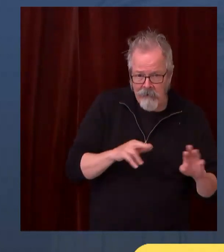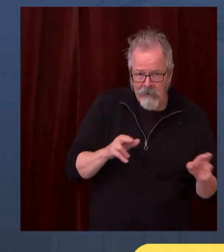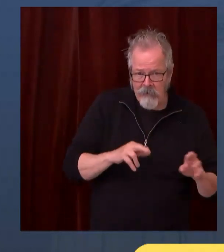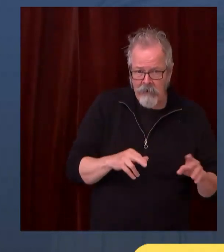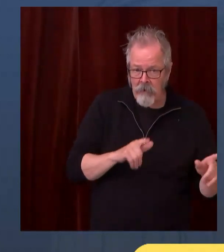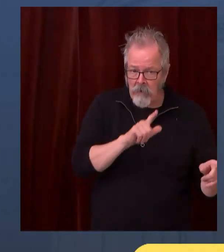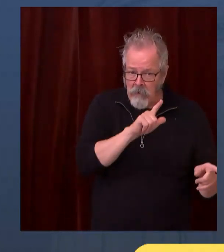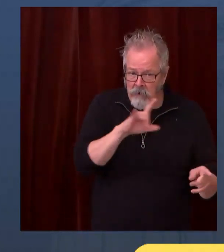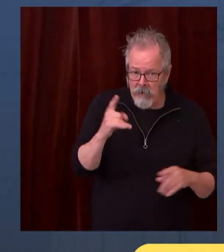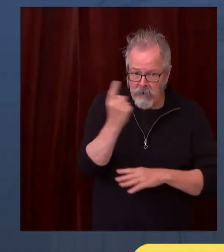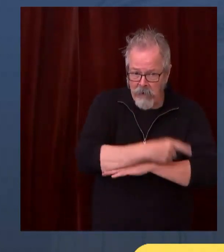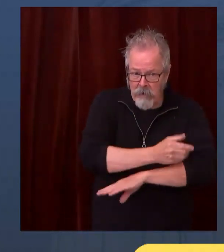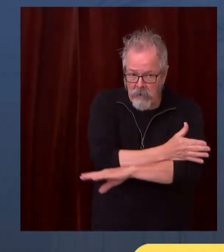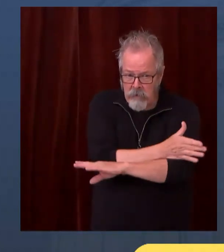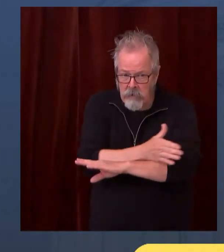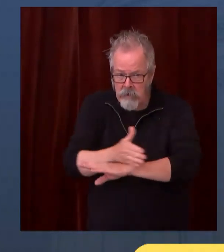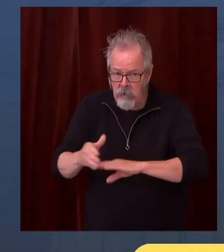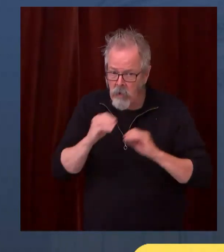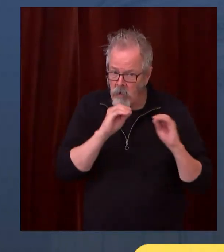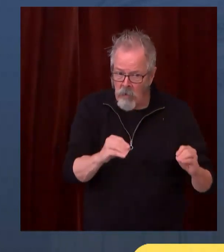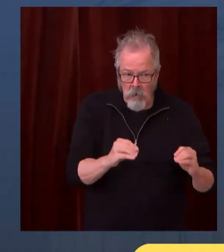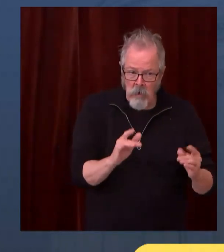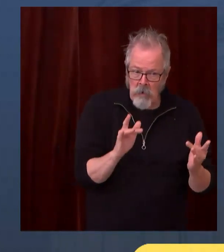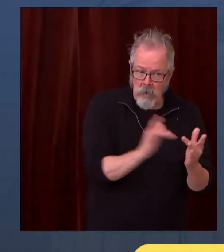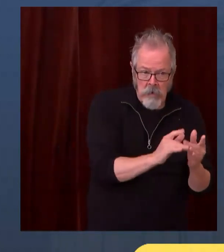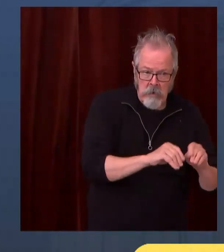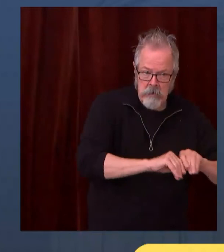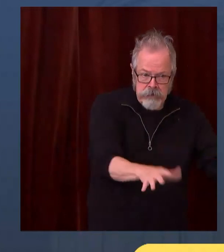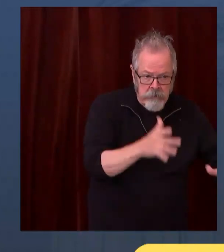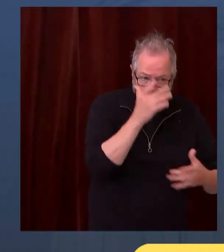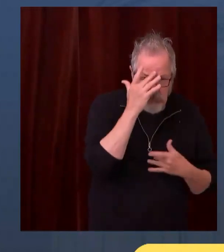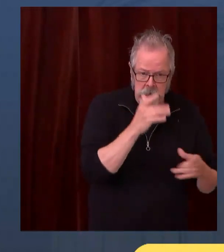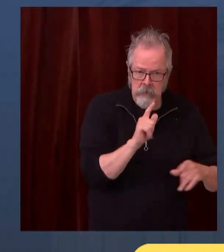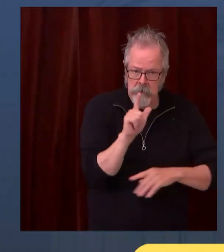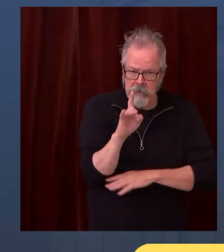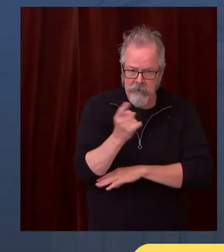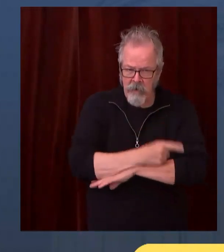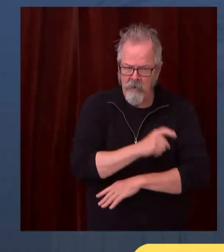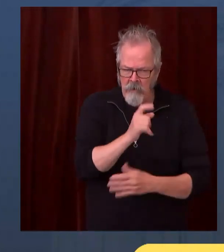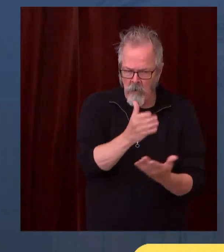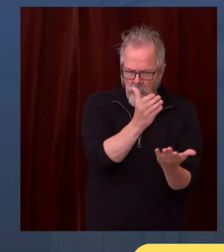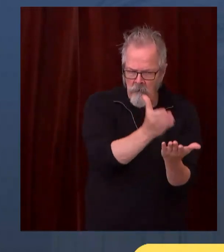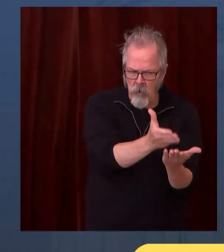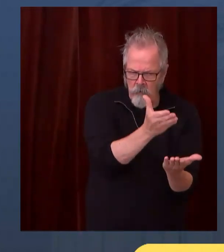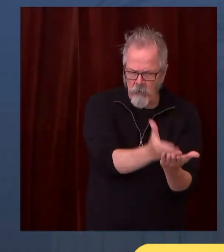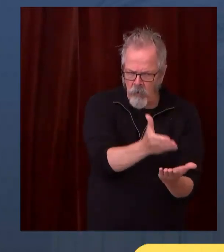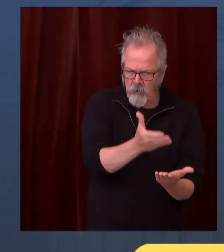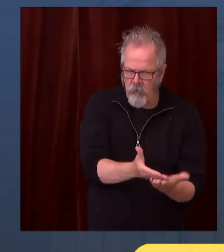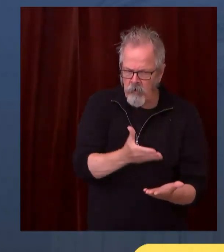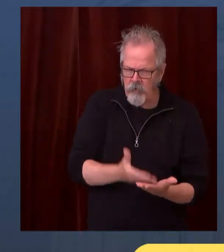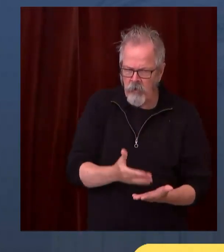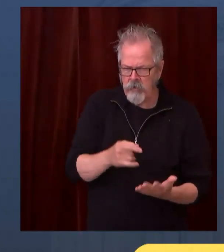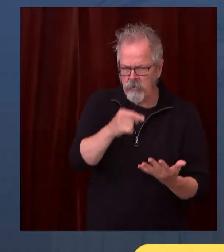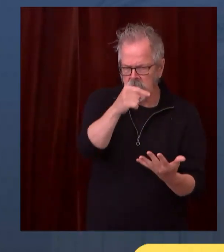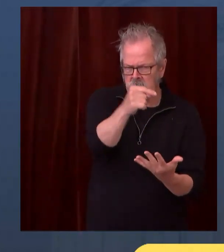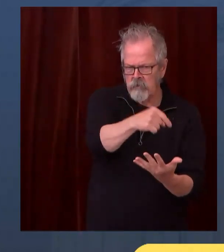then you have to have a 14-day supply of PPE. So this is truly a very